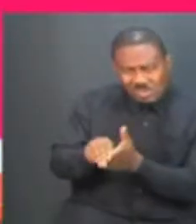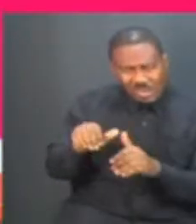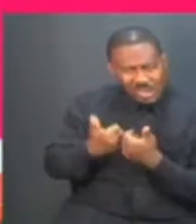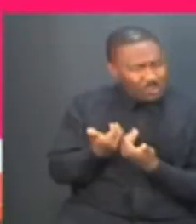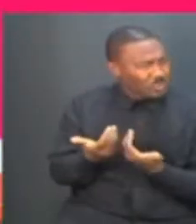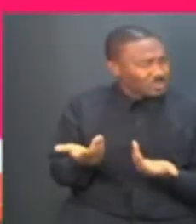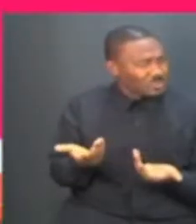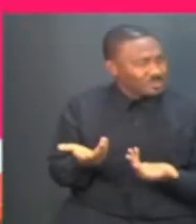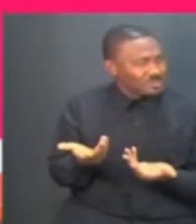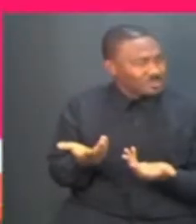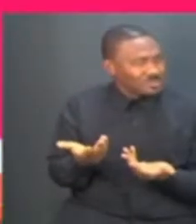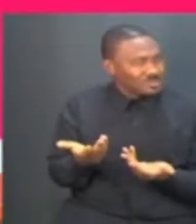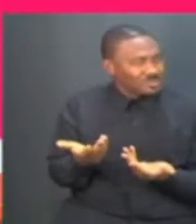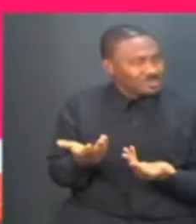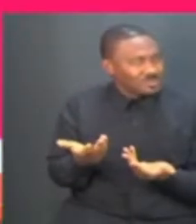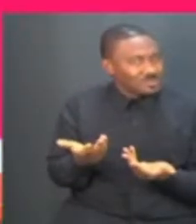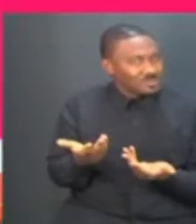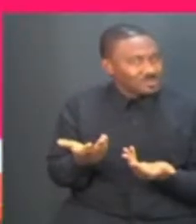speaker, I